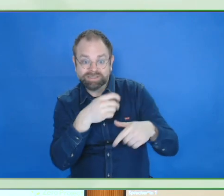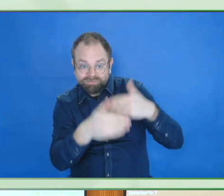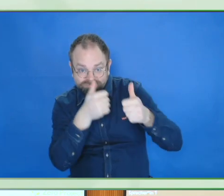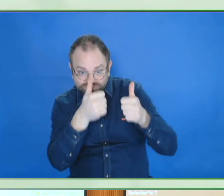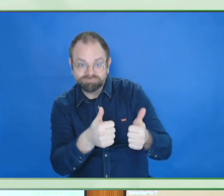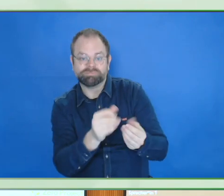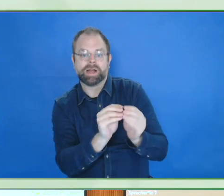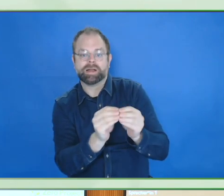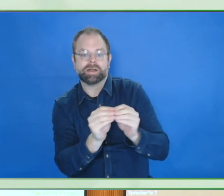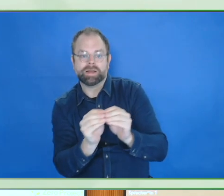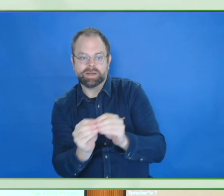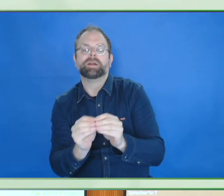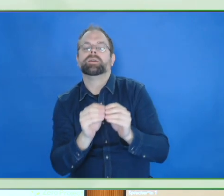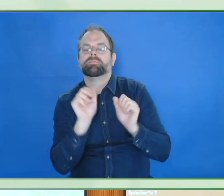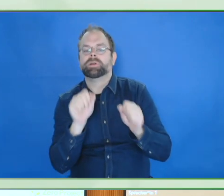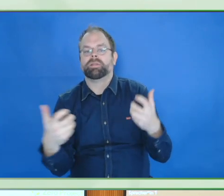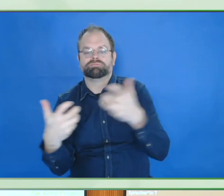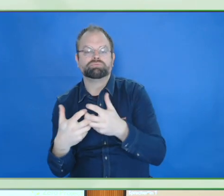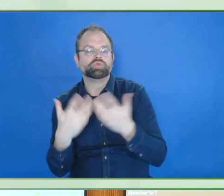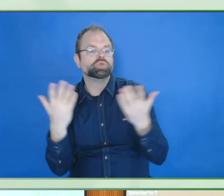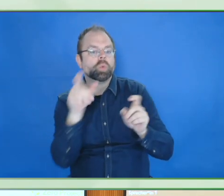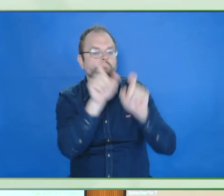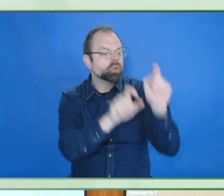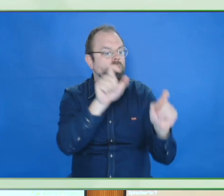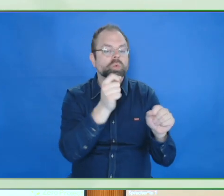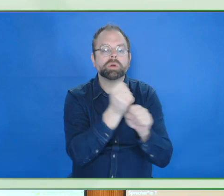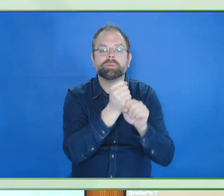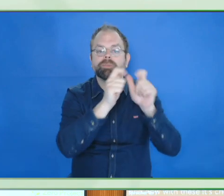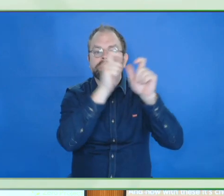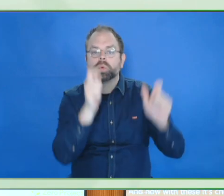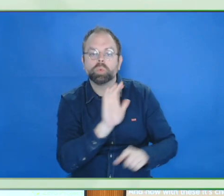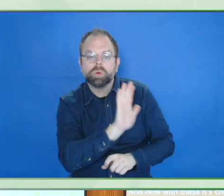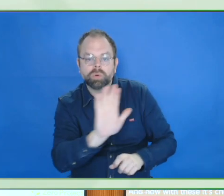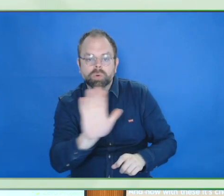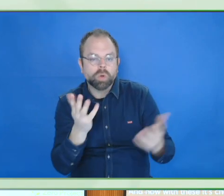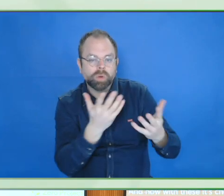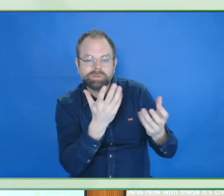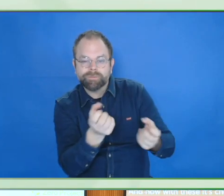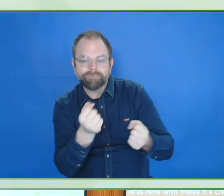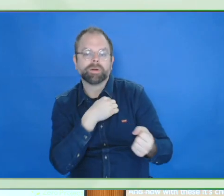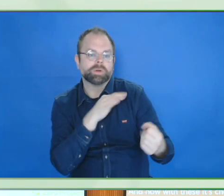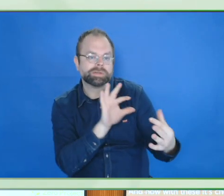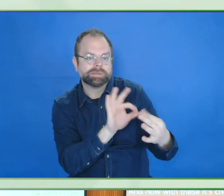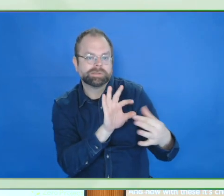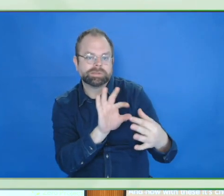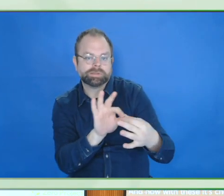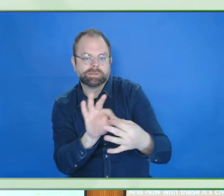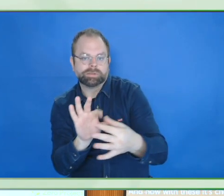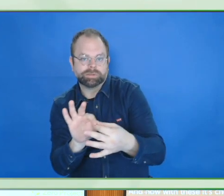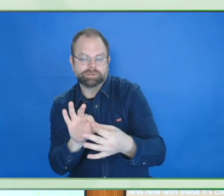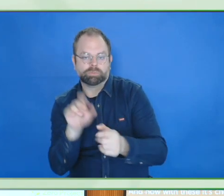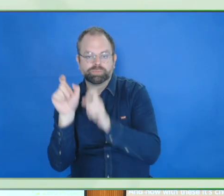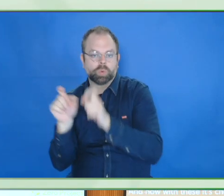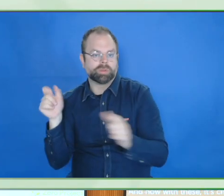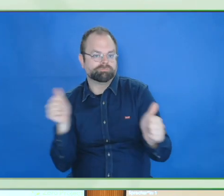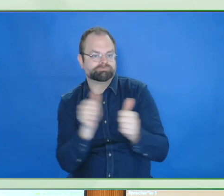And now with these, it's cheesy, but I can actually go and dance in the rain, which is great. So with Seed Inclusivity, what we're really